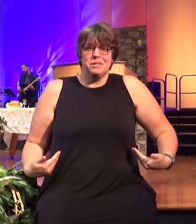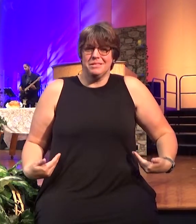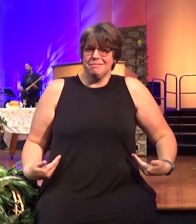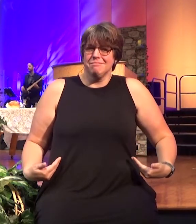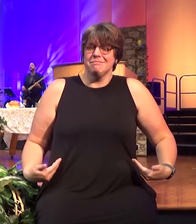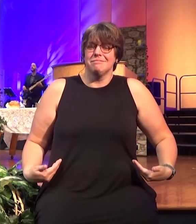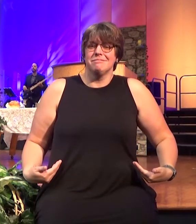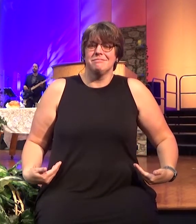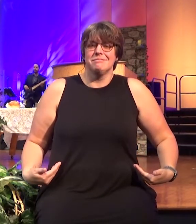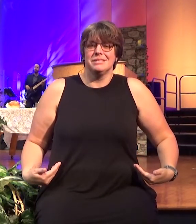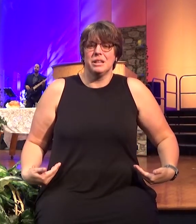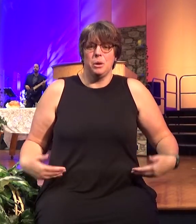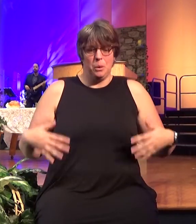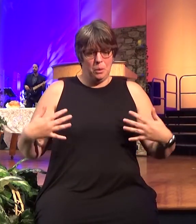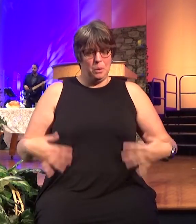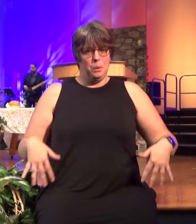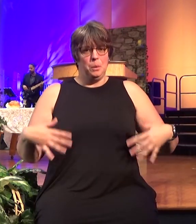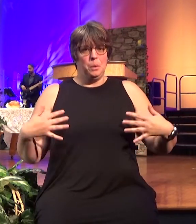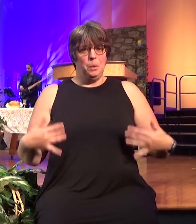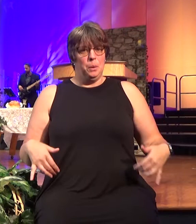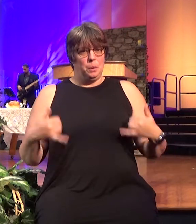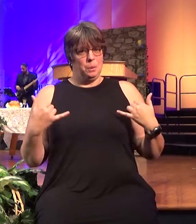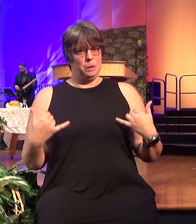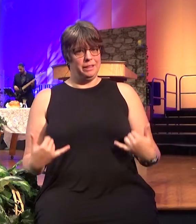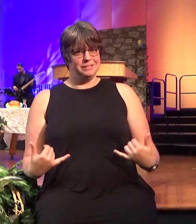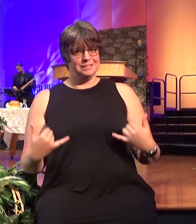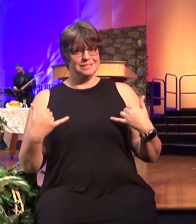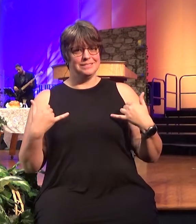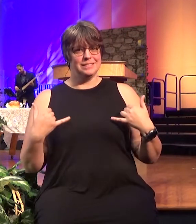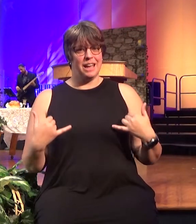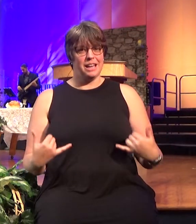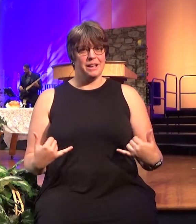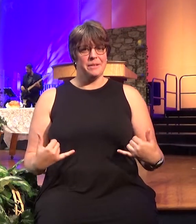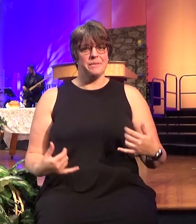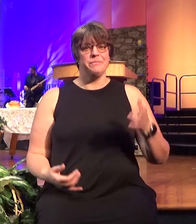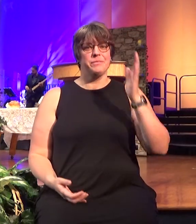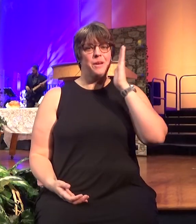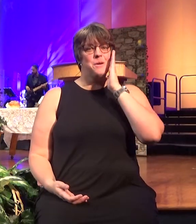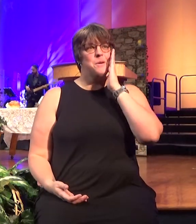this time I will lift